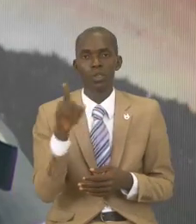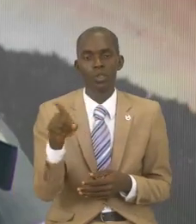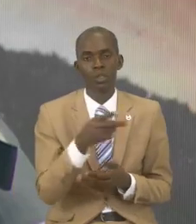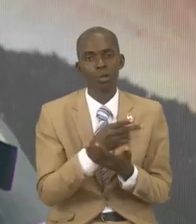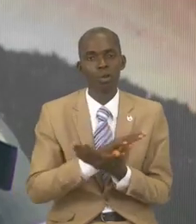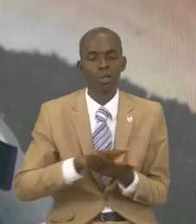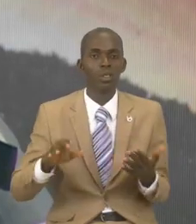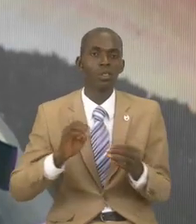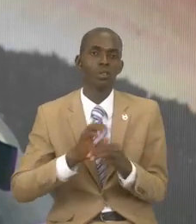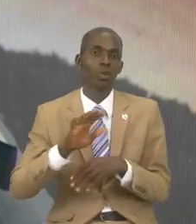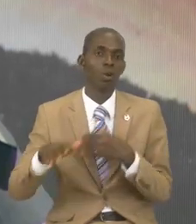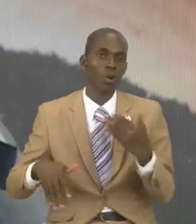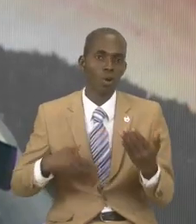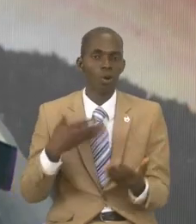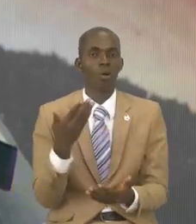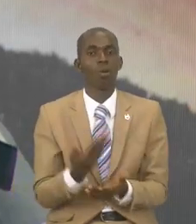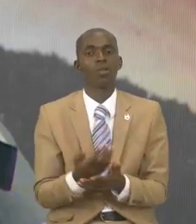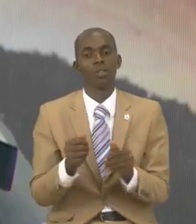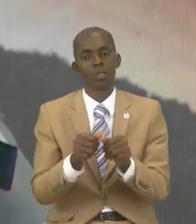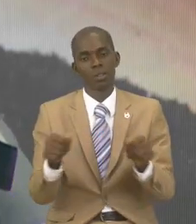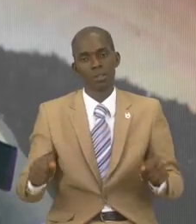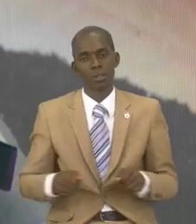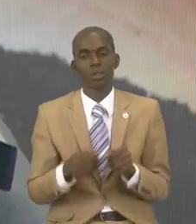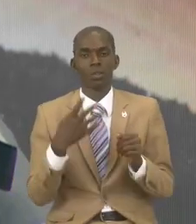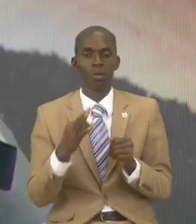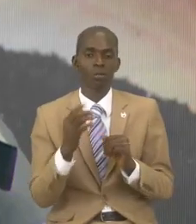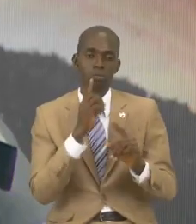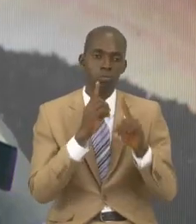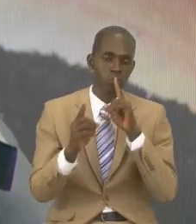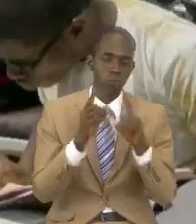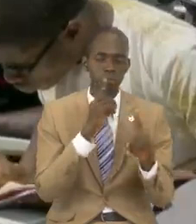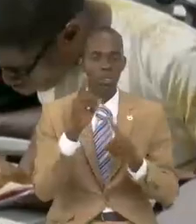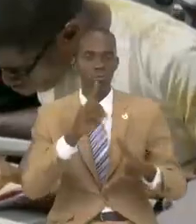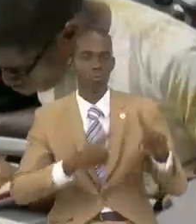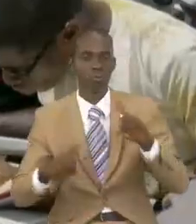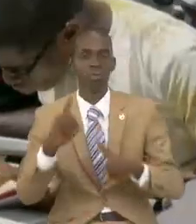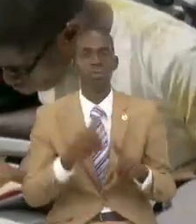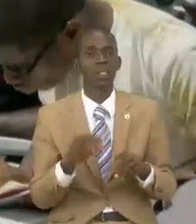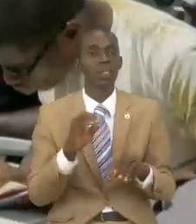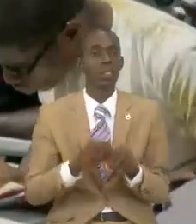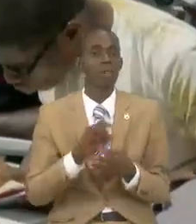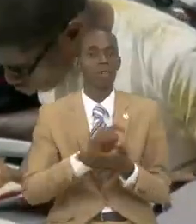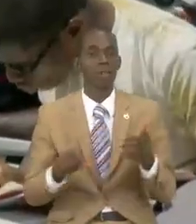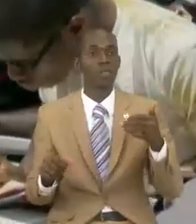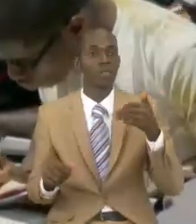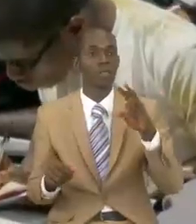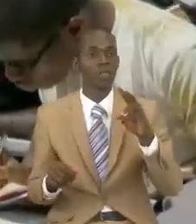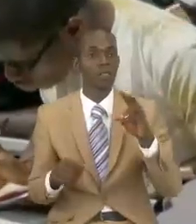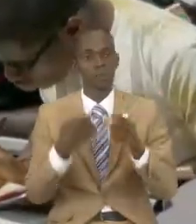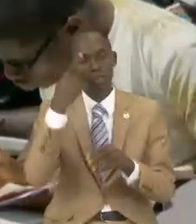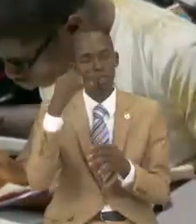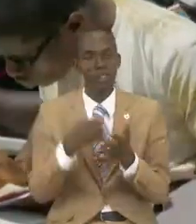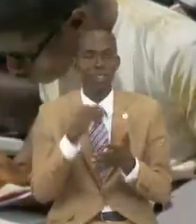all manner of conversation. Verse 16, because it is